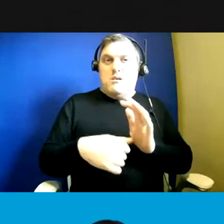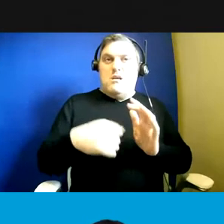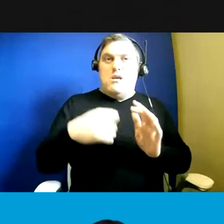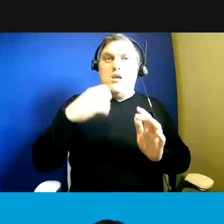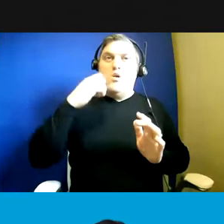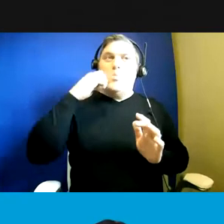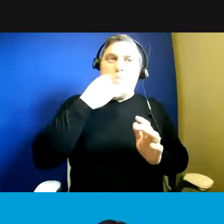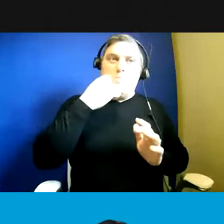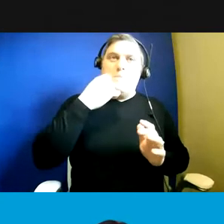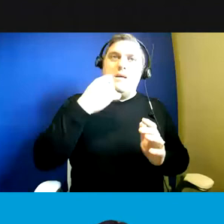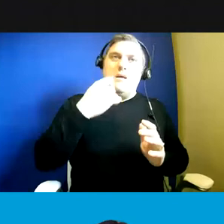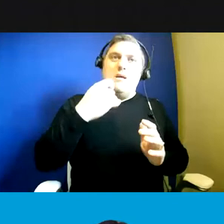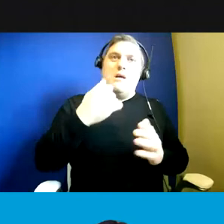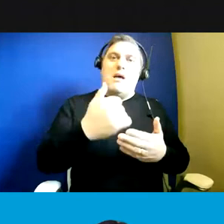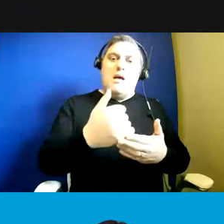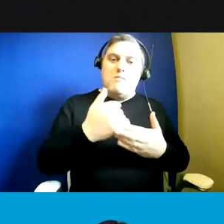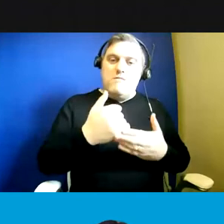that